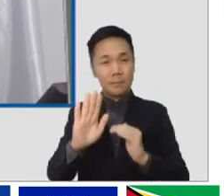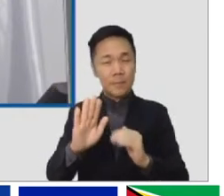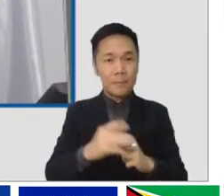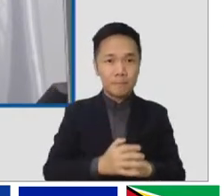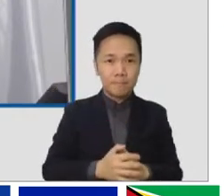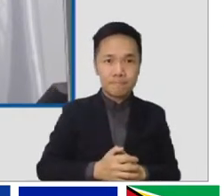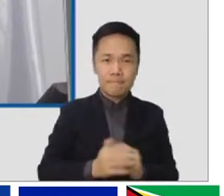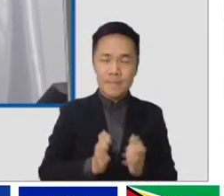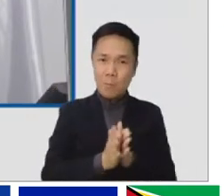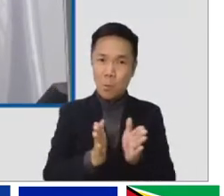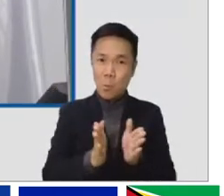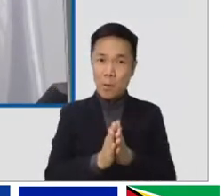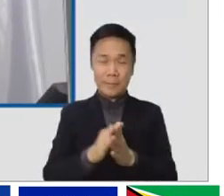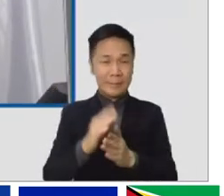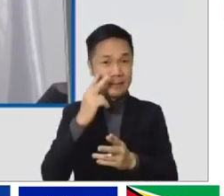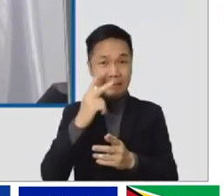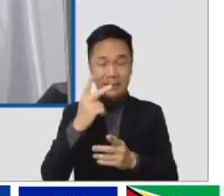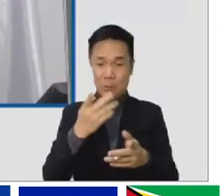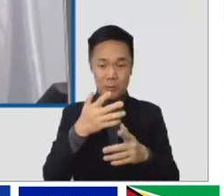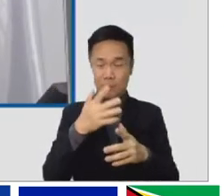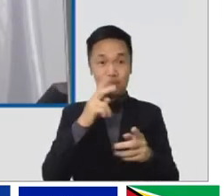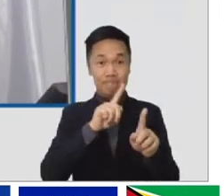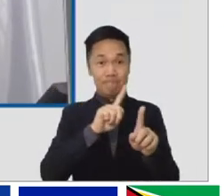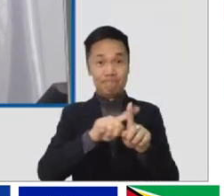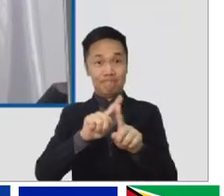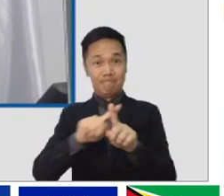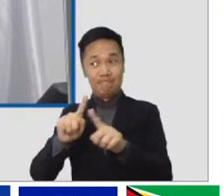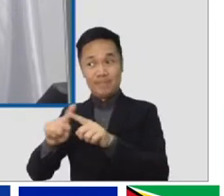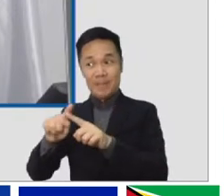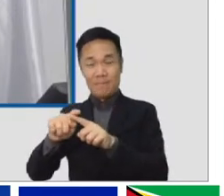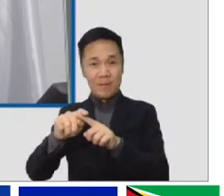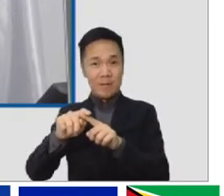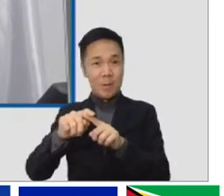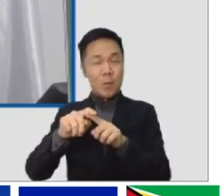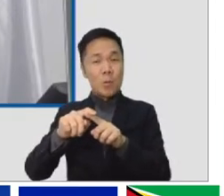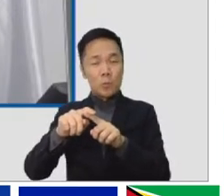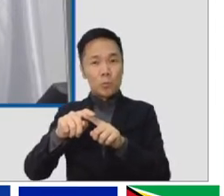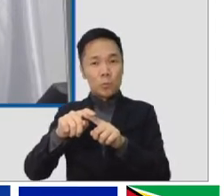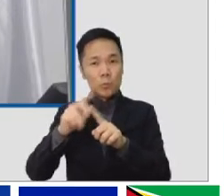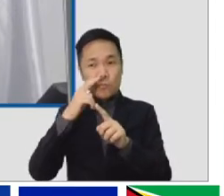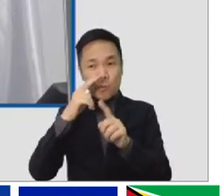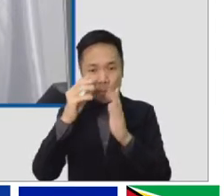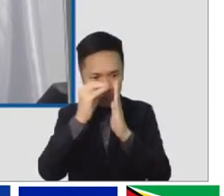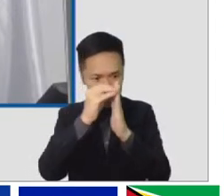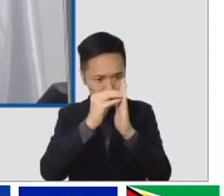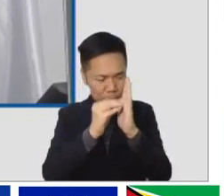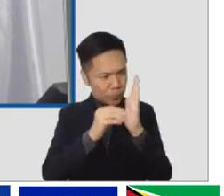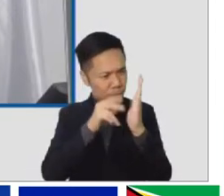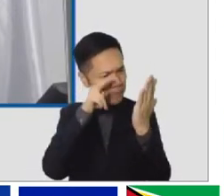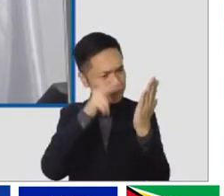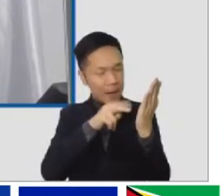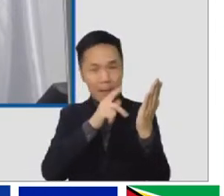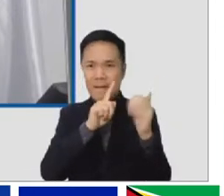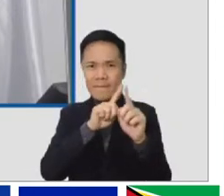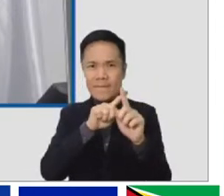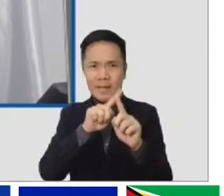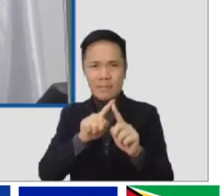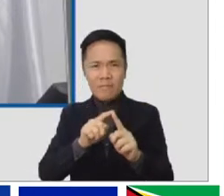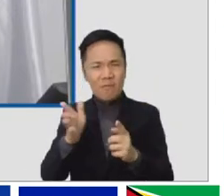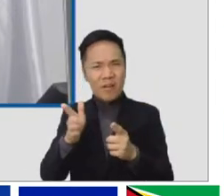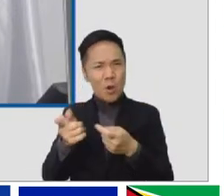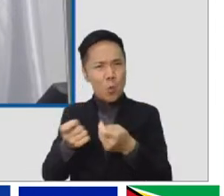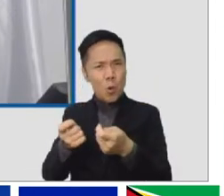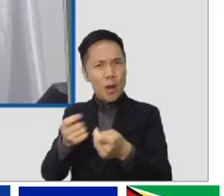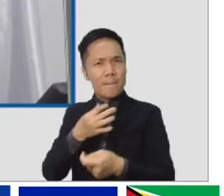actions that we have had in COMISCA, health sector, for us to be able to develop risk management and efforts like the